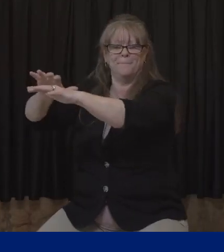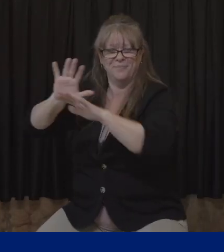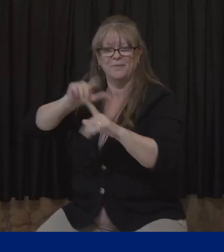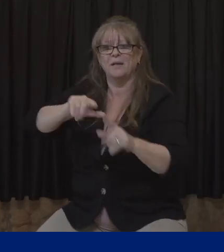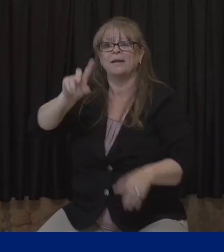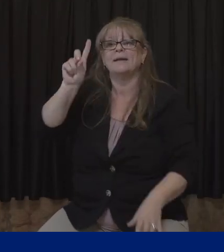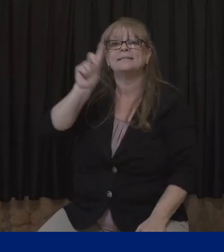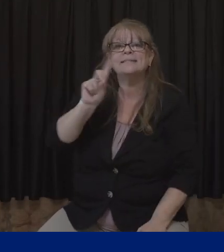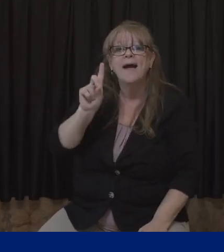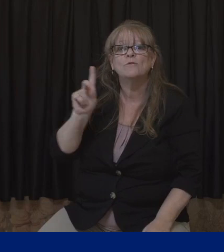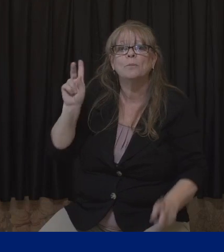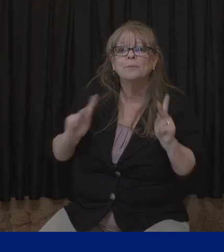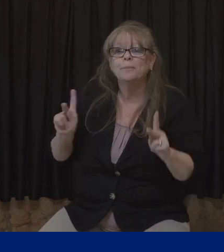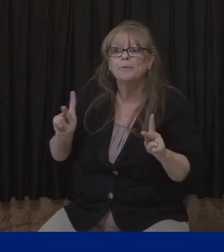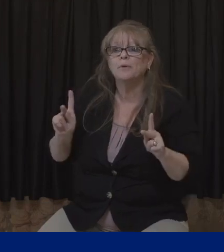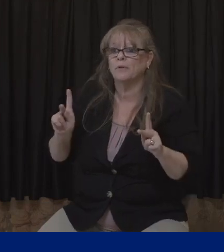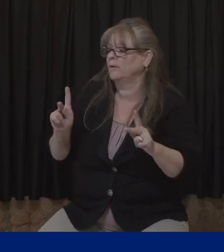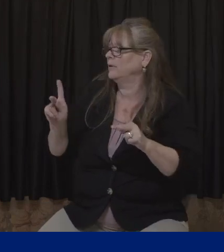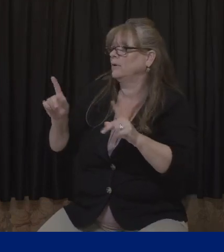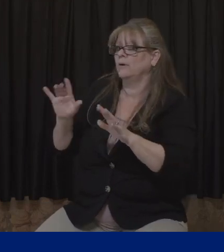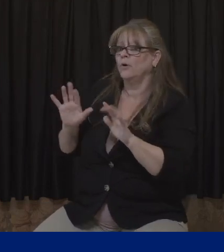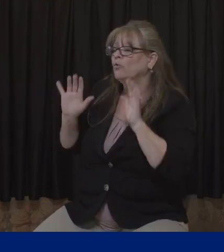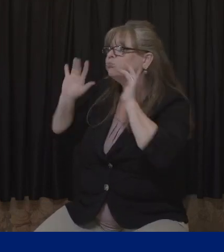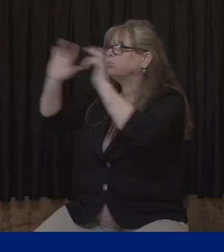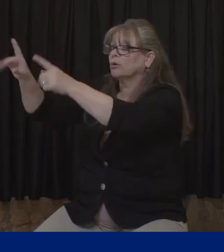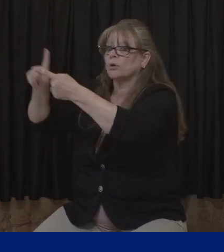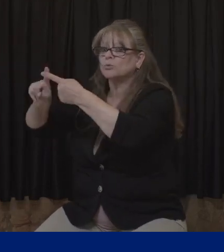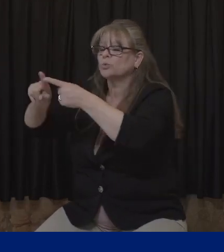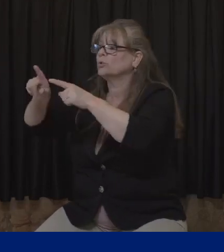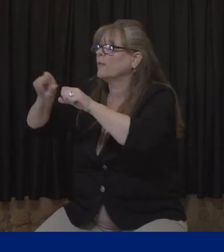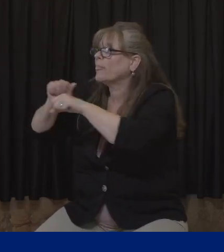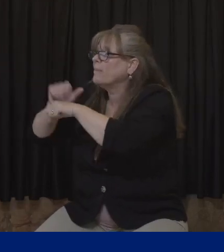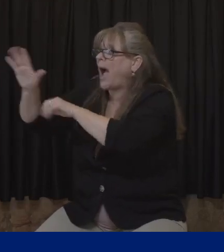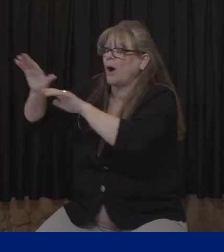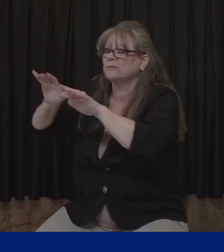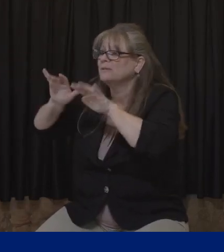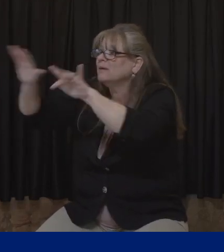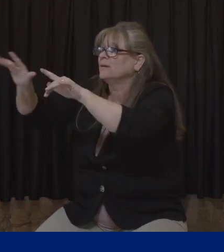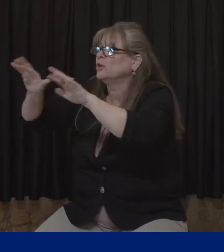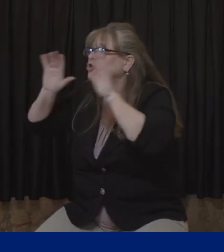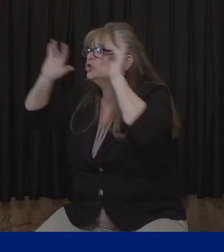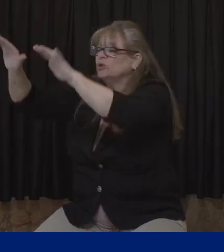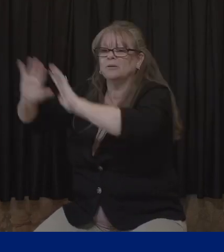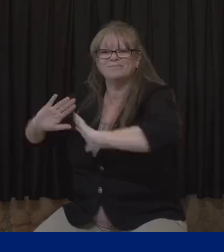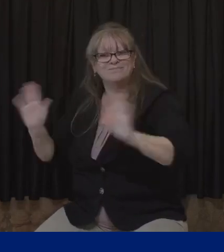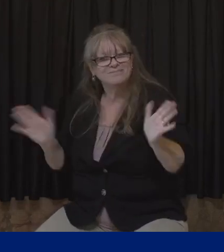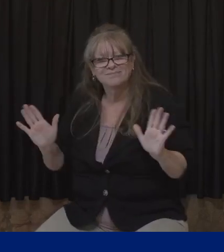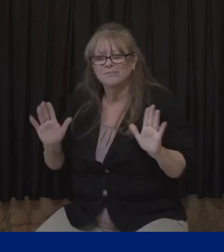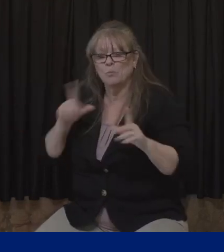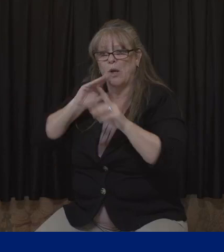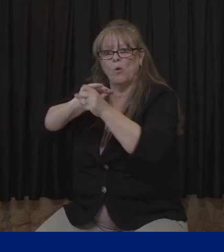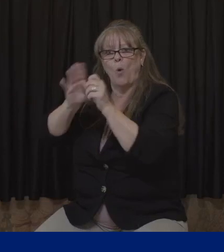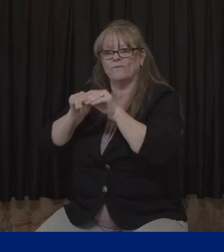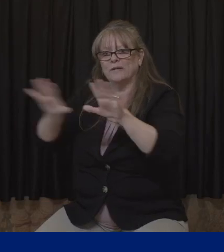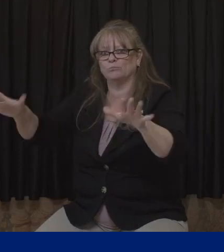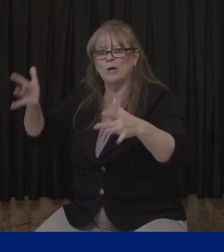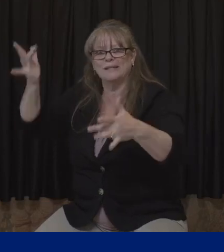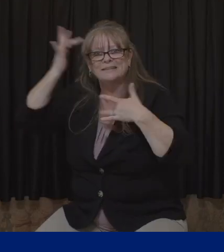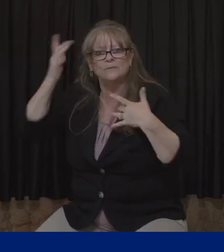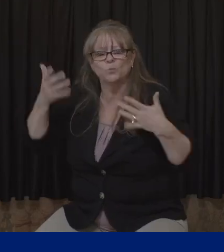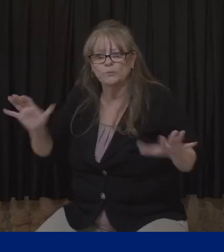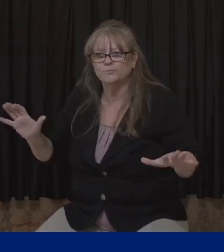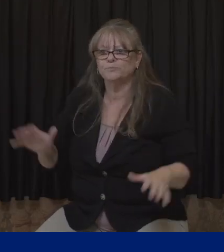the infection to areas where they might have eliminated it. And that's what we're hearing across the state. Our communities will be ready when they're